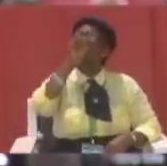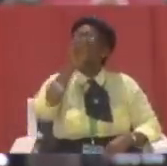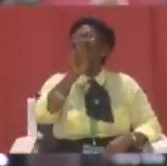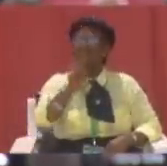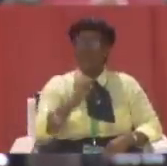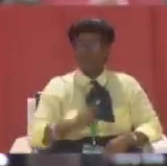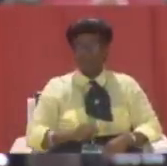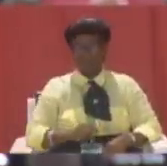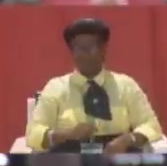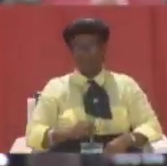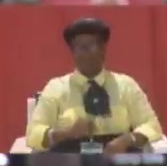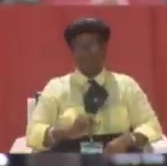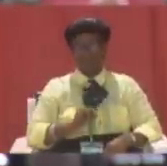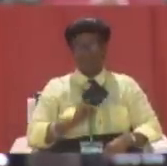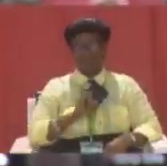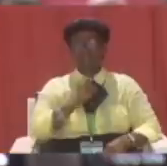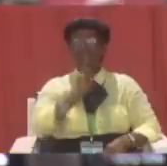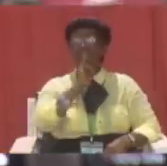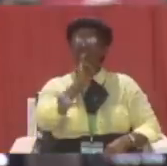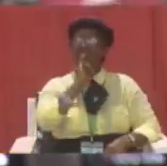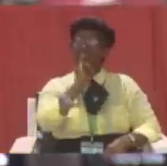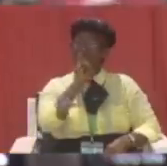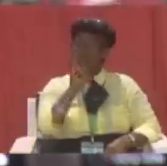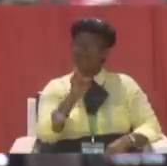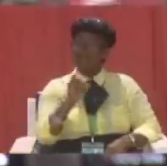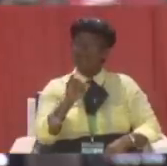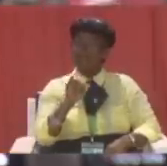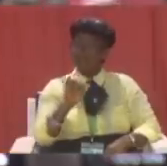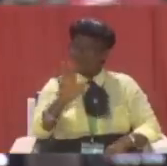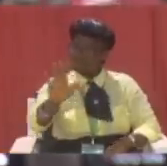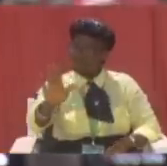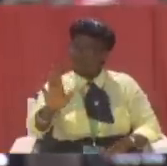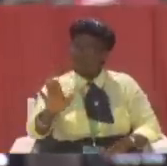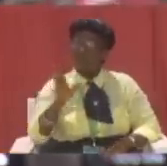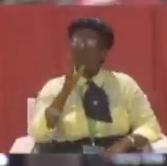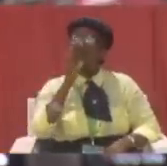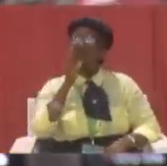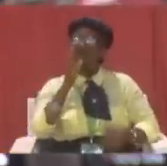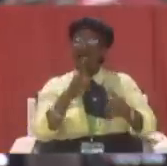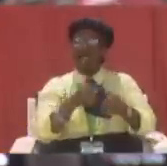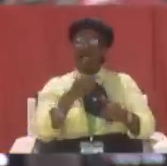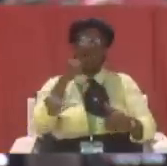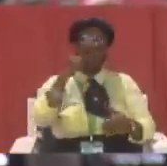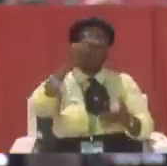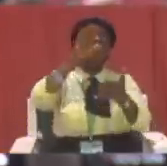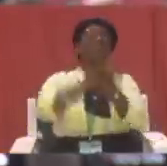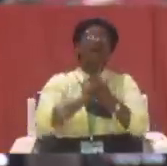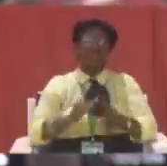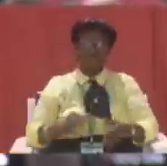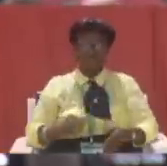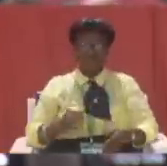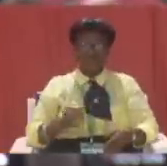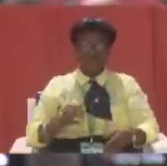Is your mother the first wife of your father? I said, no more questions.